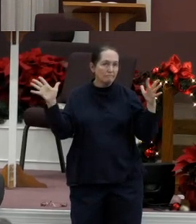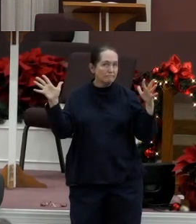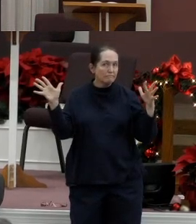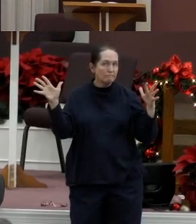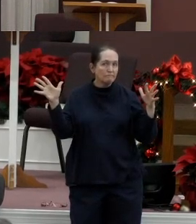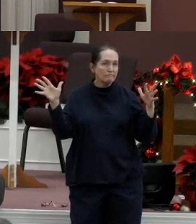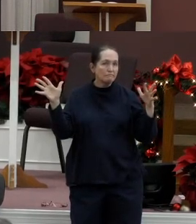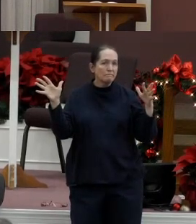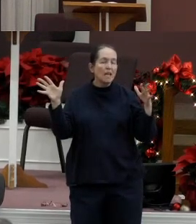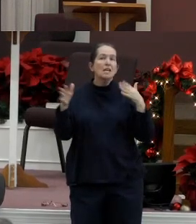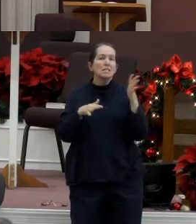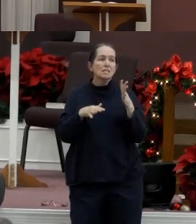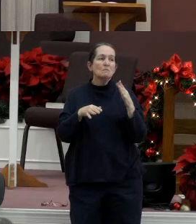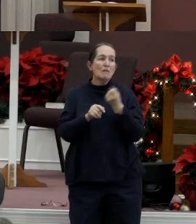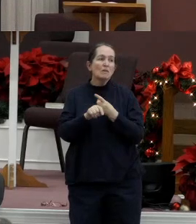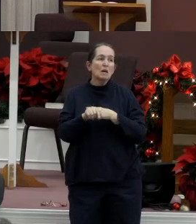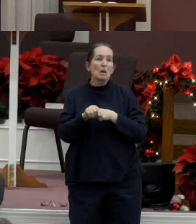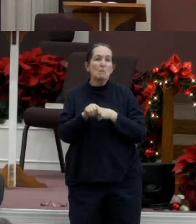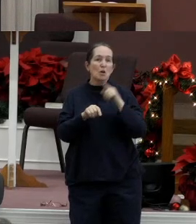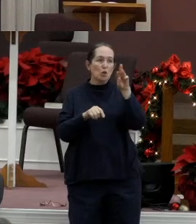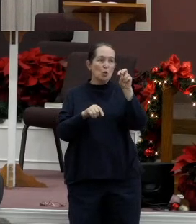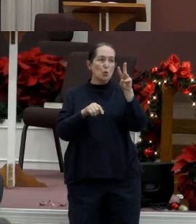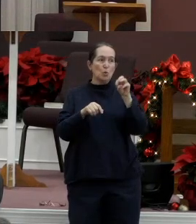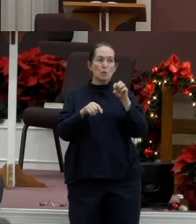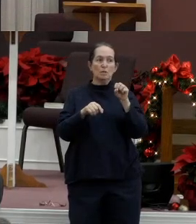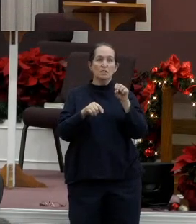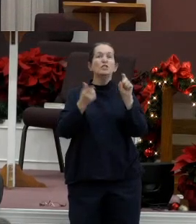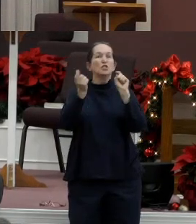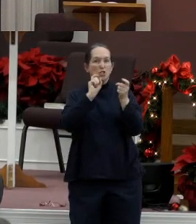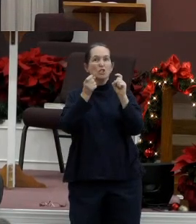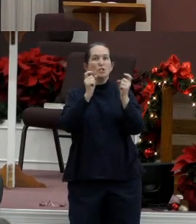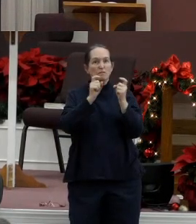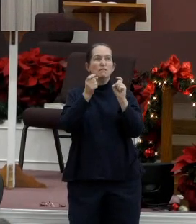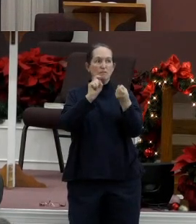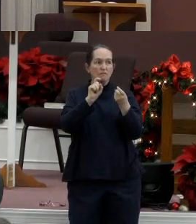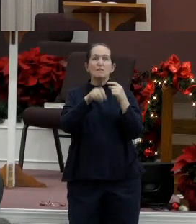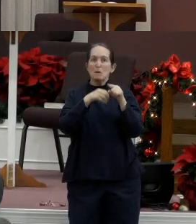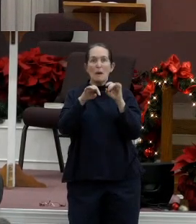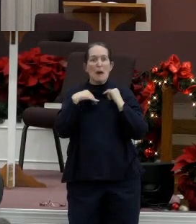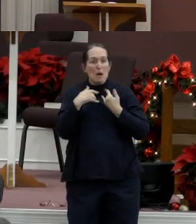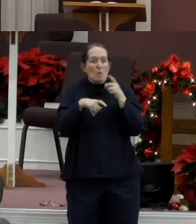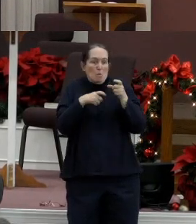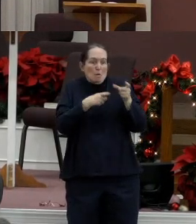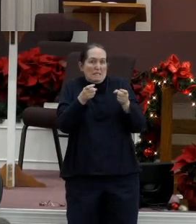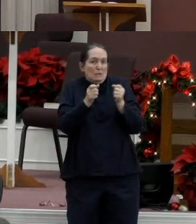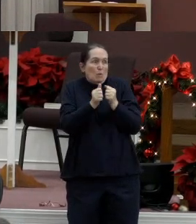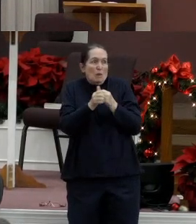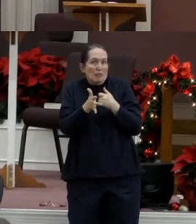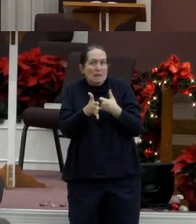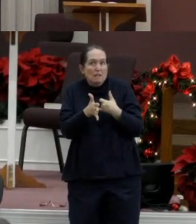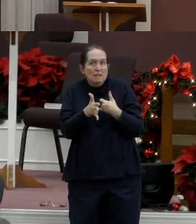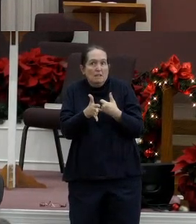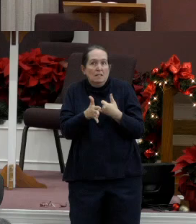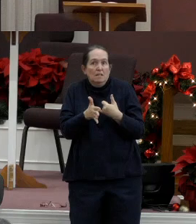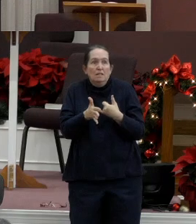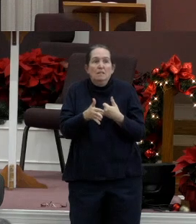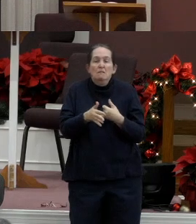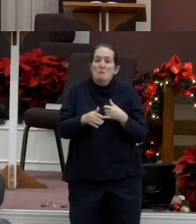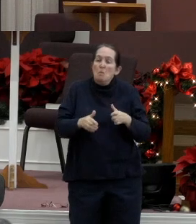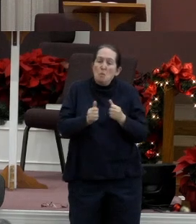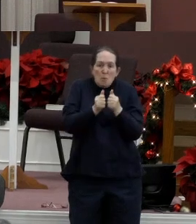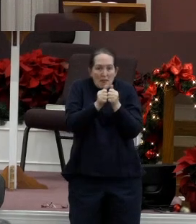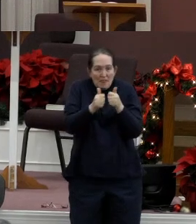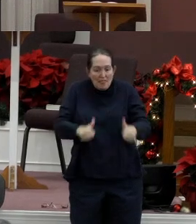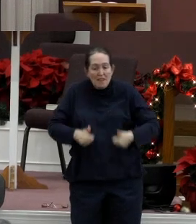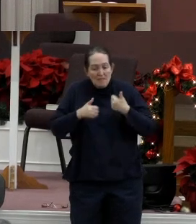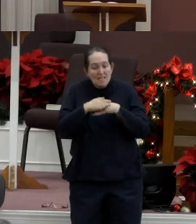Seems like every time you turn the news on, the news changes about how we're supposed to deal with living